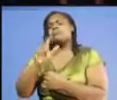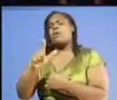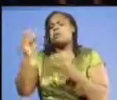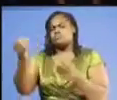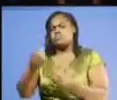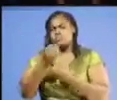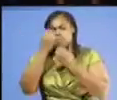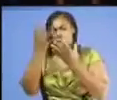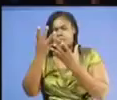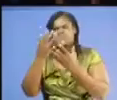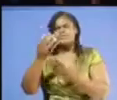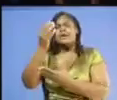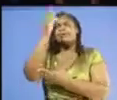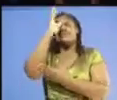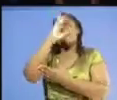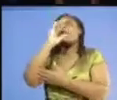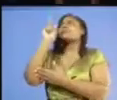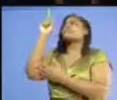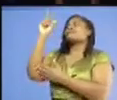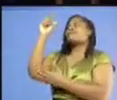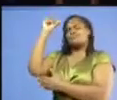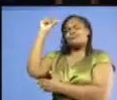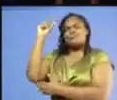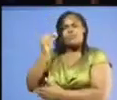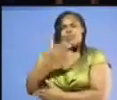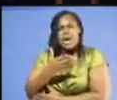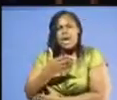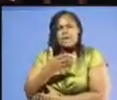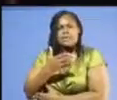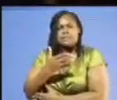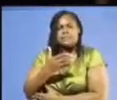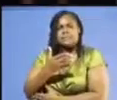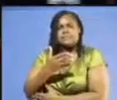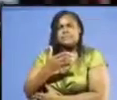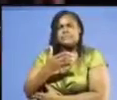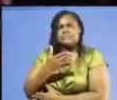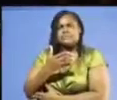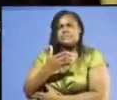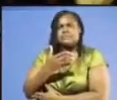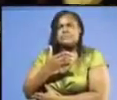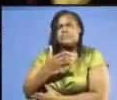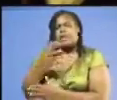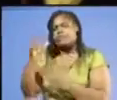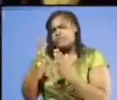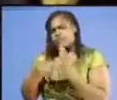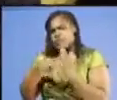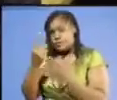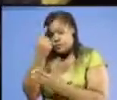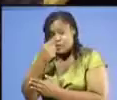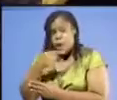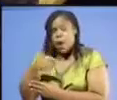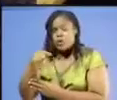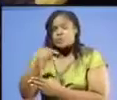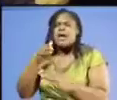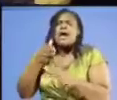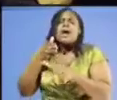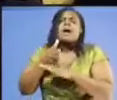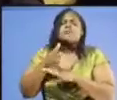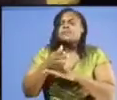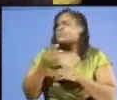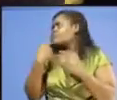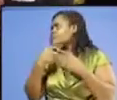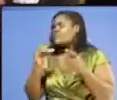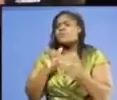He said, God's grace. And after he said that, I'm going to read something for you. After he said